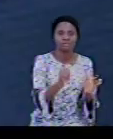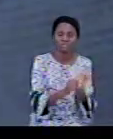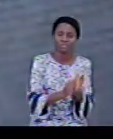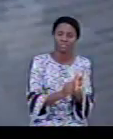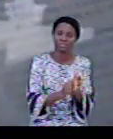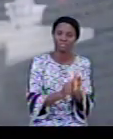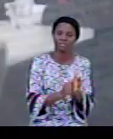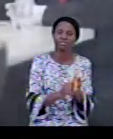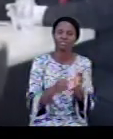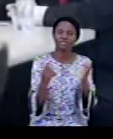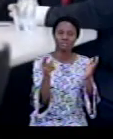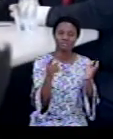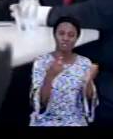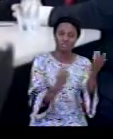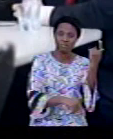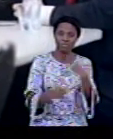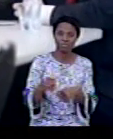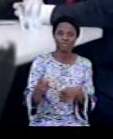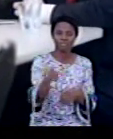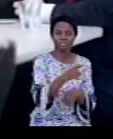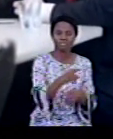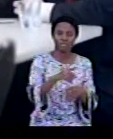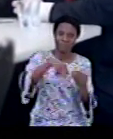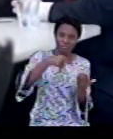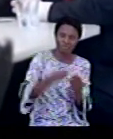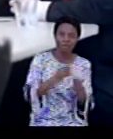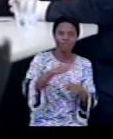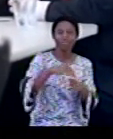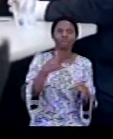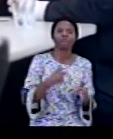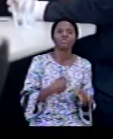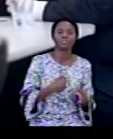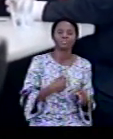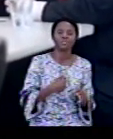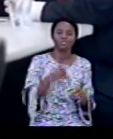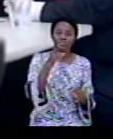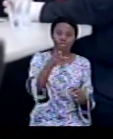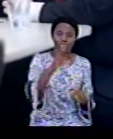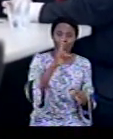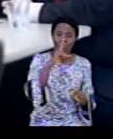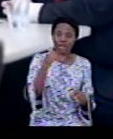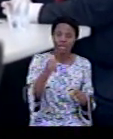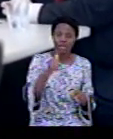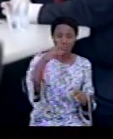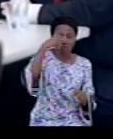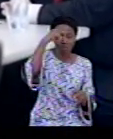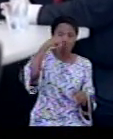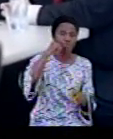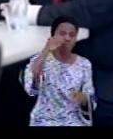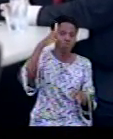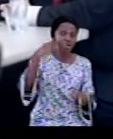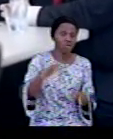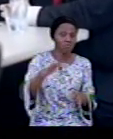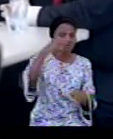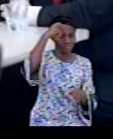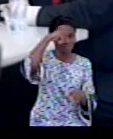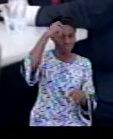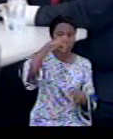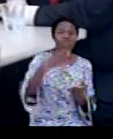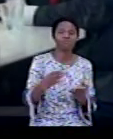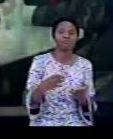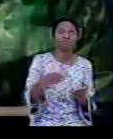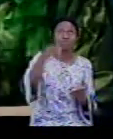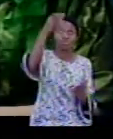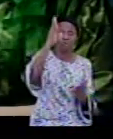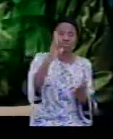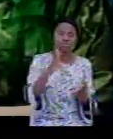me. I believe you are a man, a woman of wisdom. God give you wisdom to